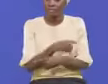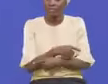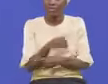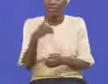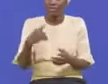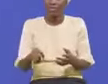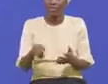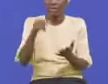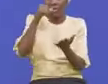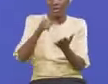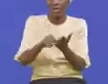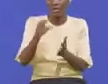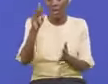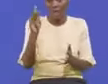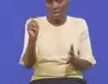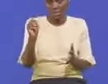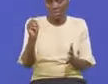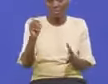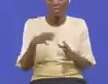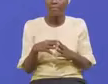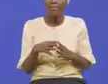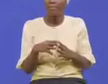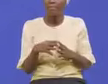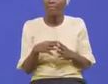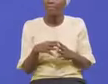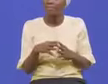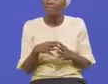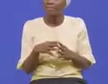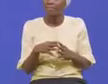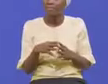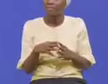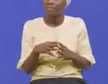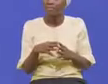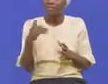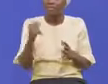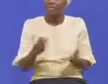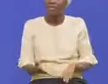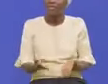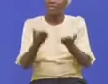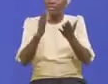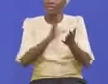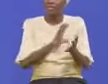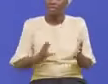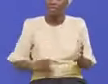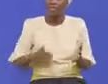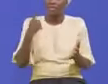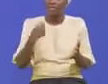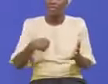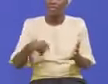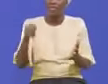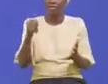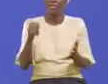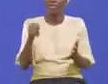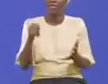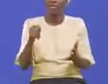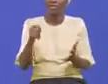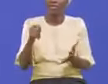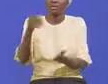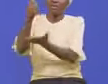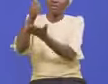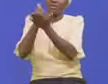letter M. Egbea m. The uplifted Christ, the mediator between God and all